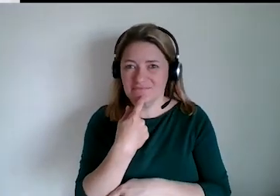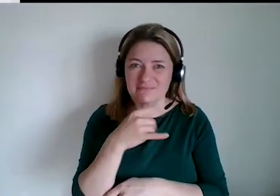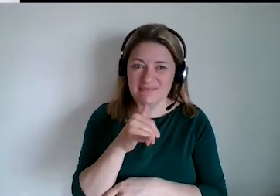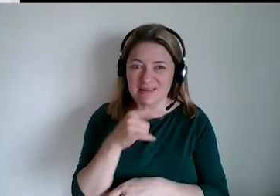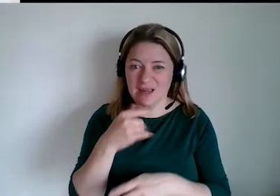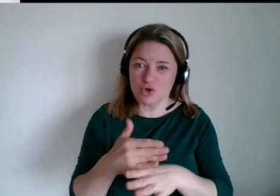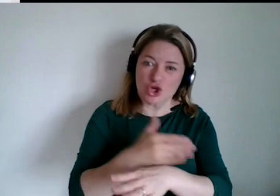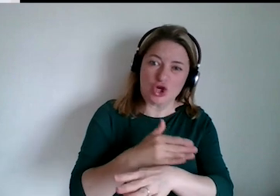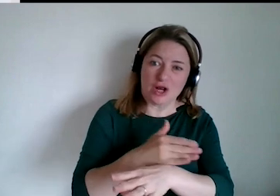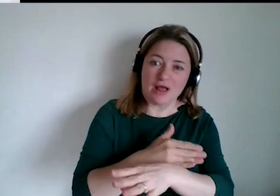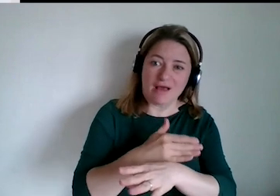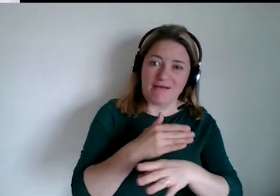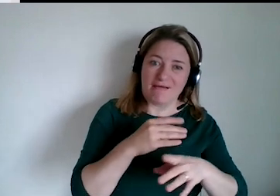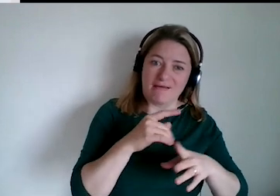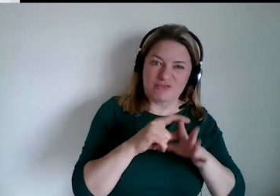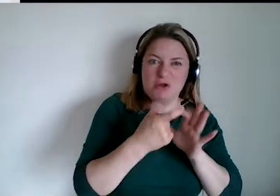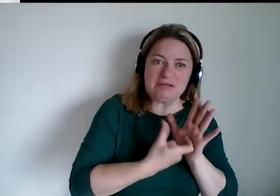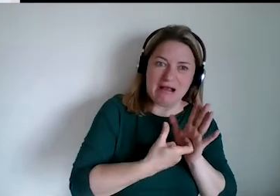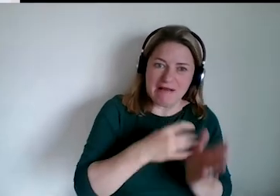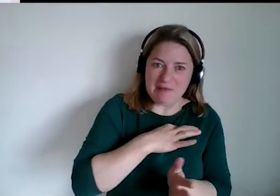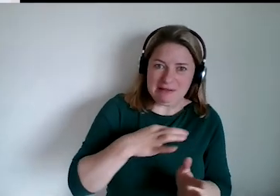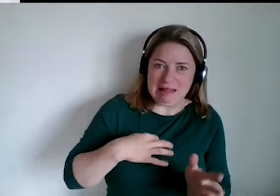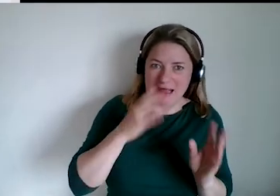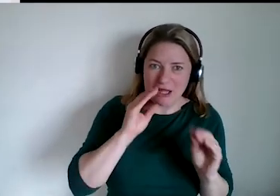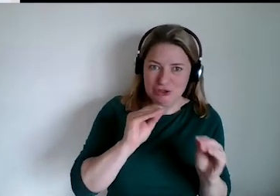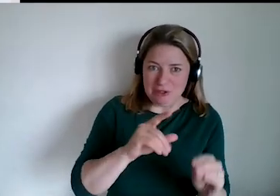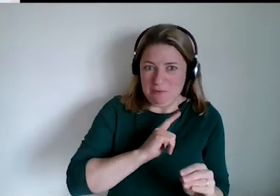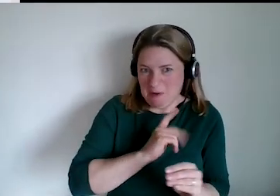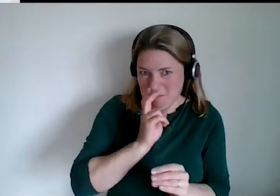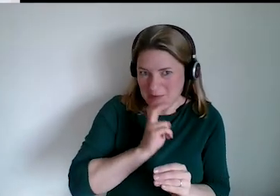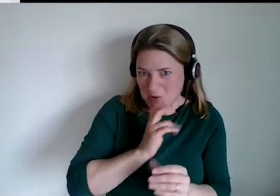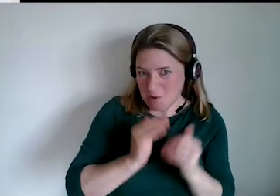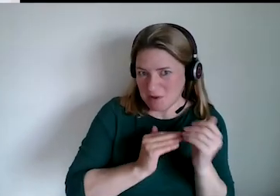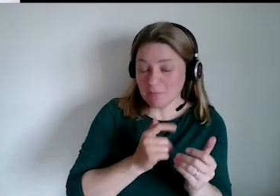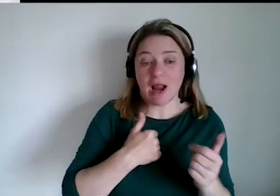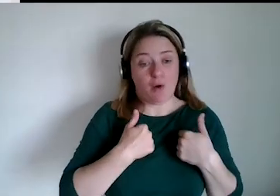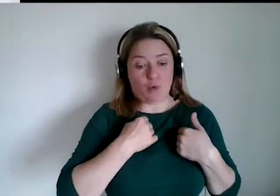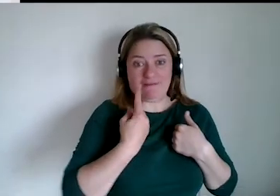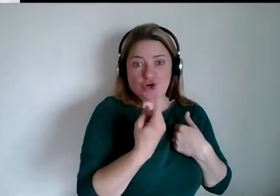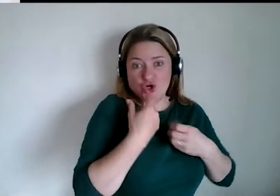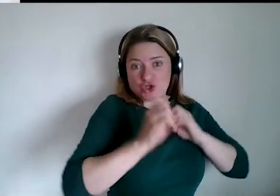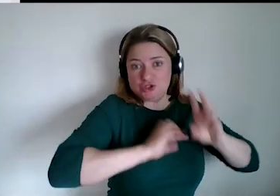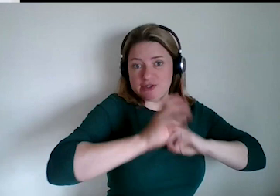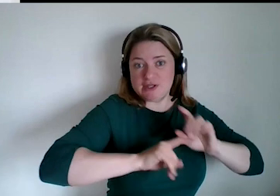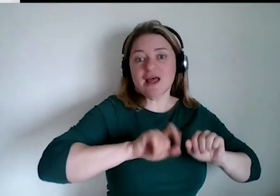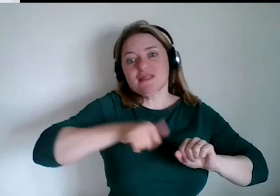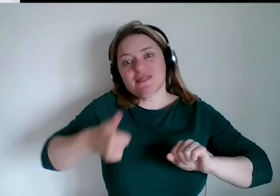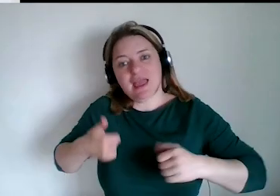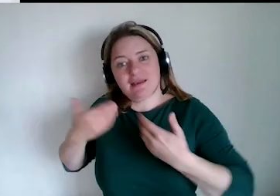adopter of medical education because I'm that old. And I'm going to be the warm-up act for Paul.